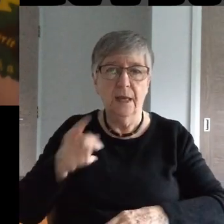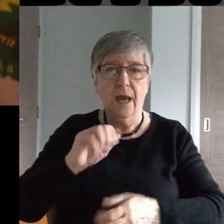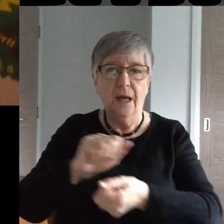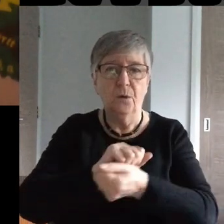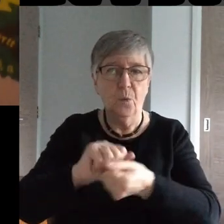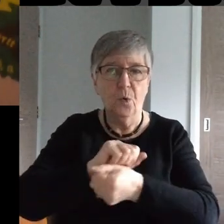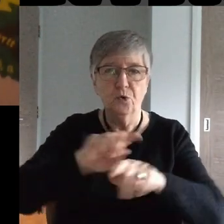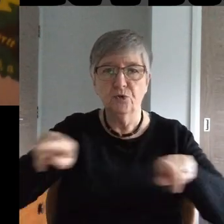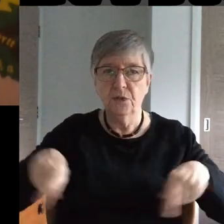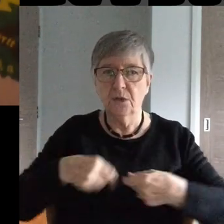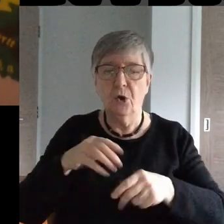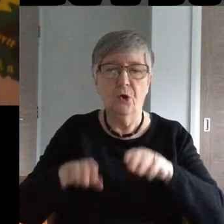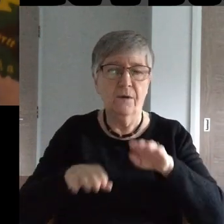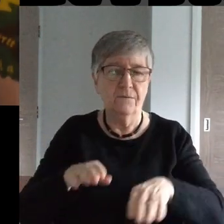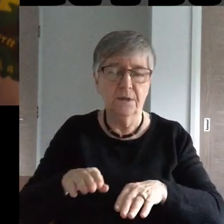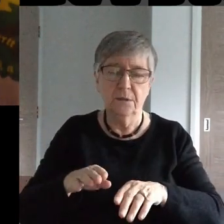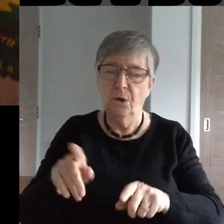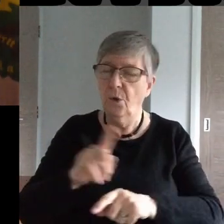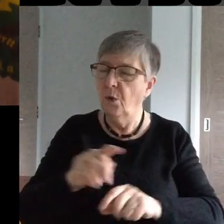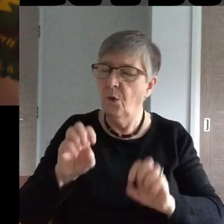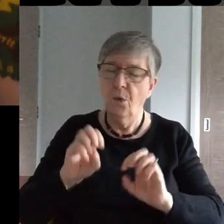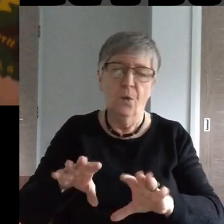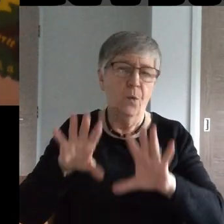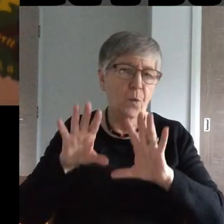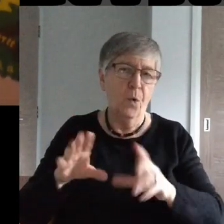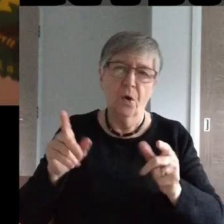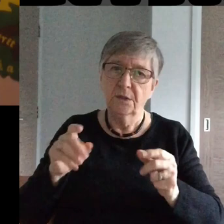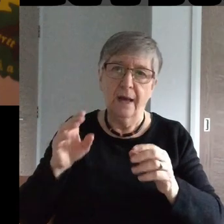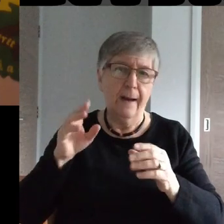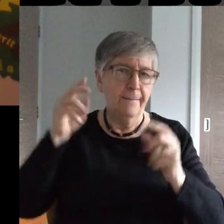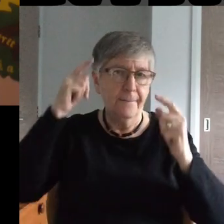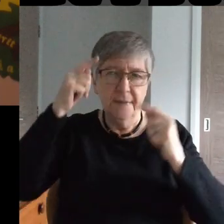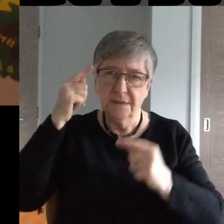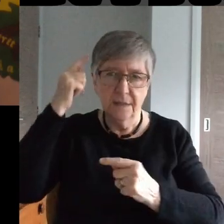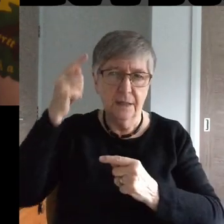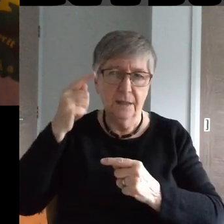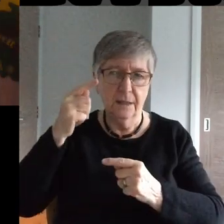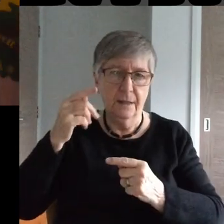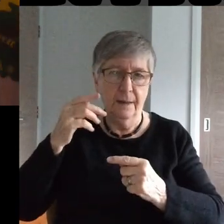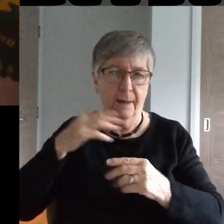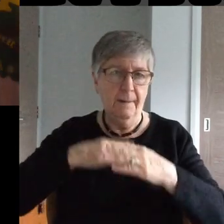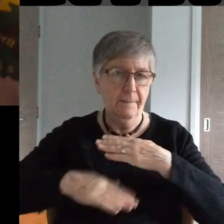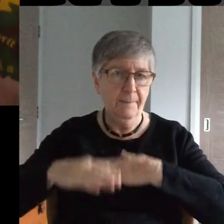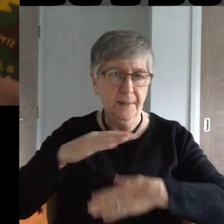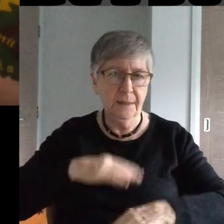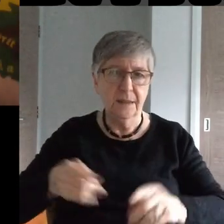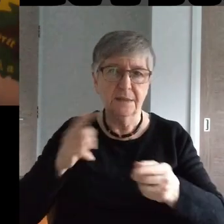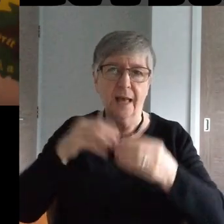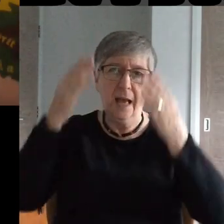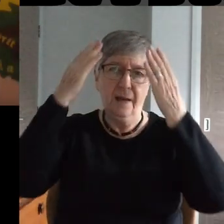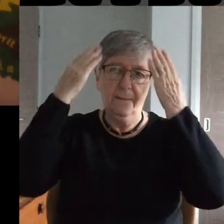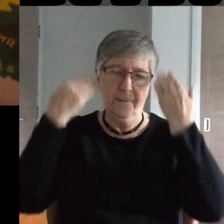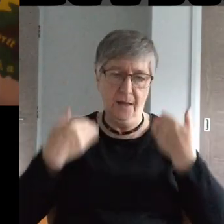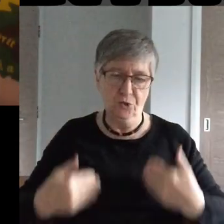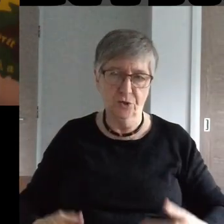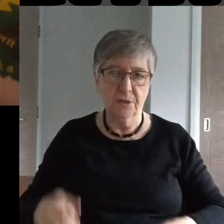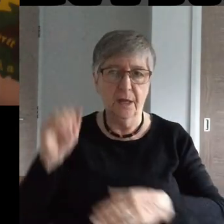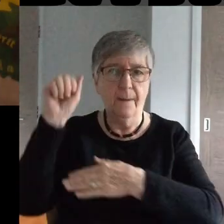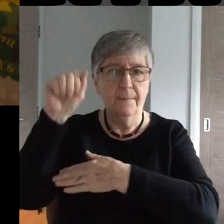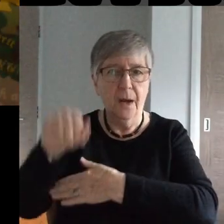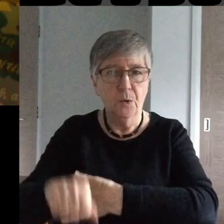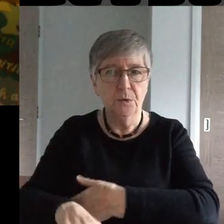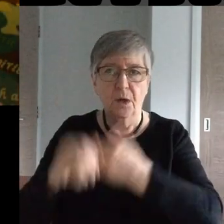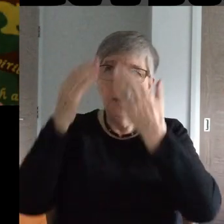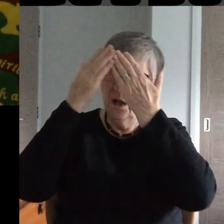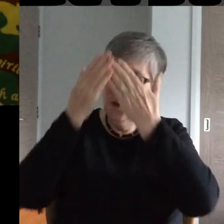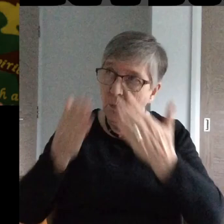washes our feet. Oh, what a mystery, meekness and majesty. Bow down and worship,